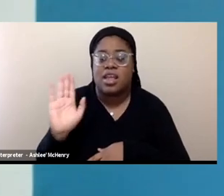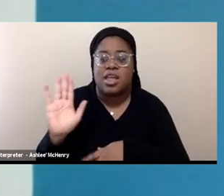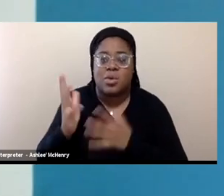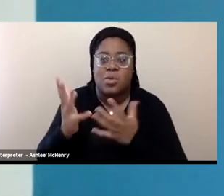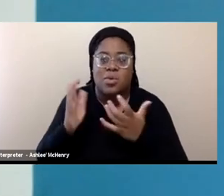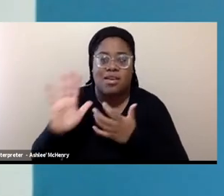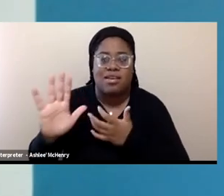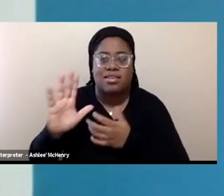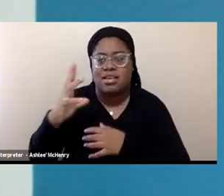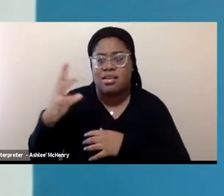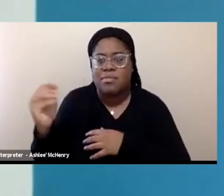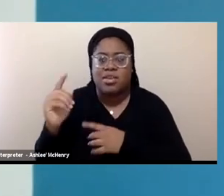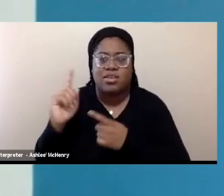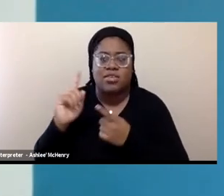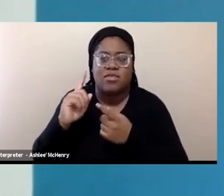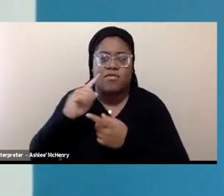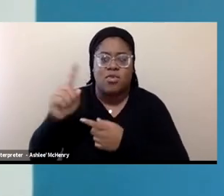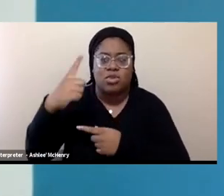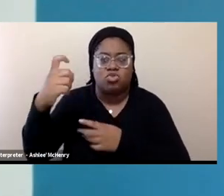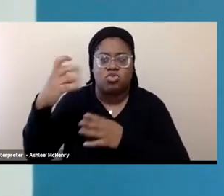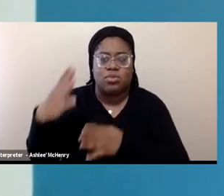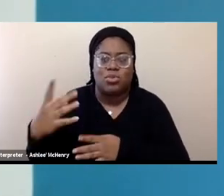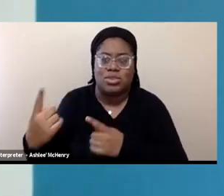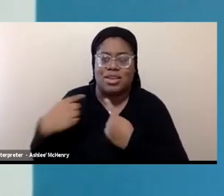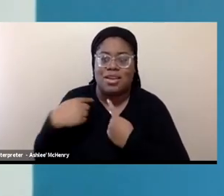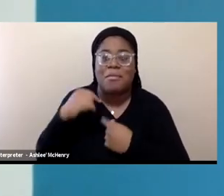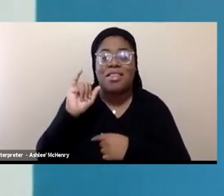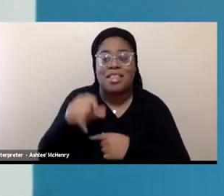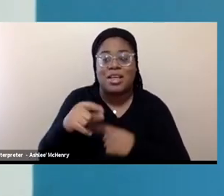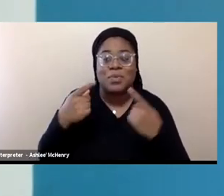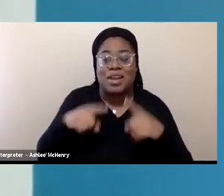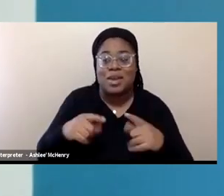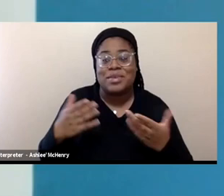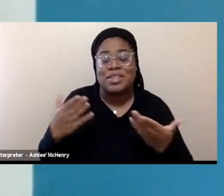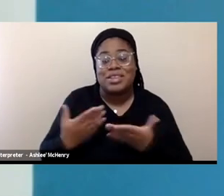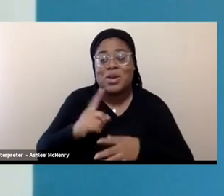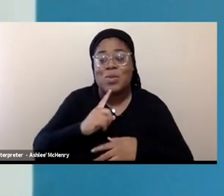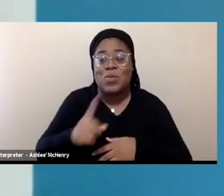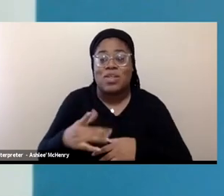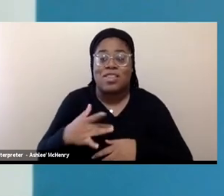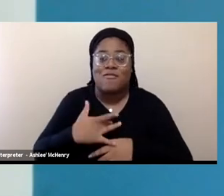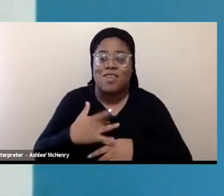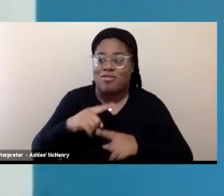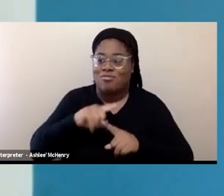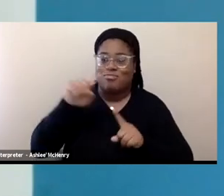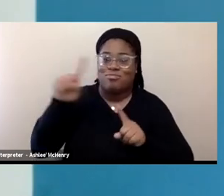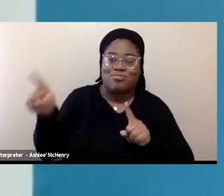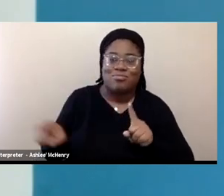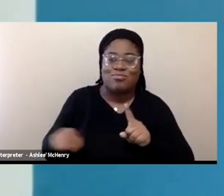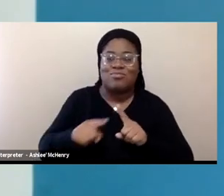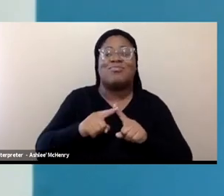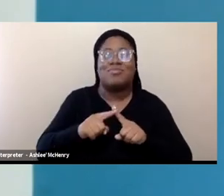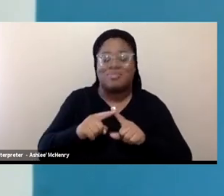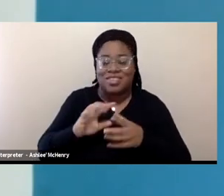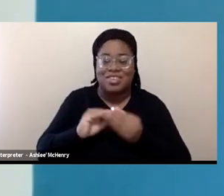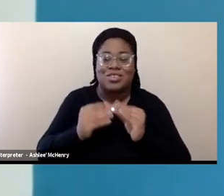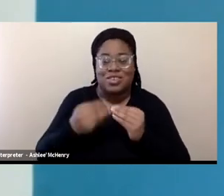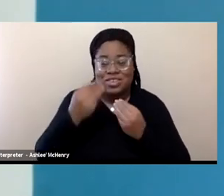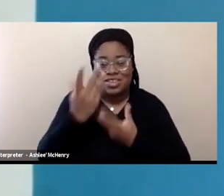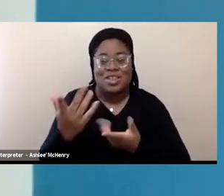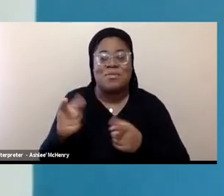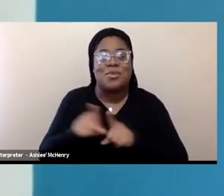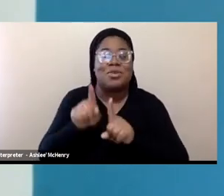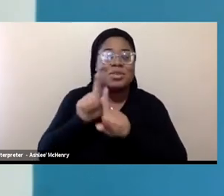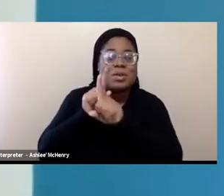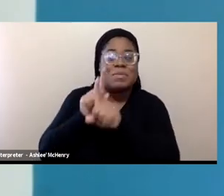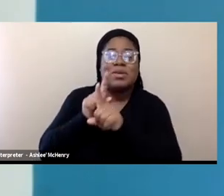where dreamers come. And that's absolutely what happens here. So I feel like I've come full circle as a storyteller, but also as a mentor, as